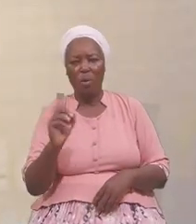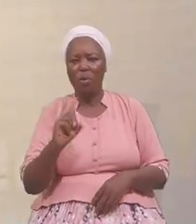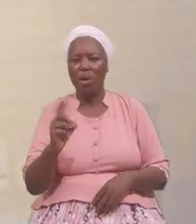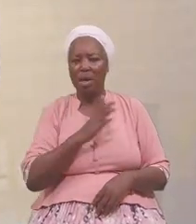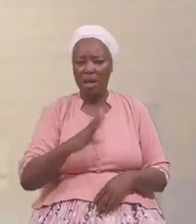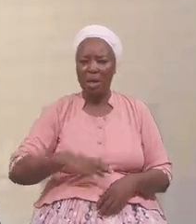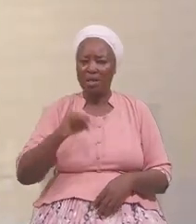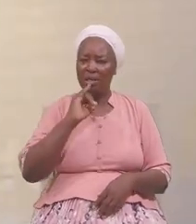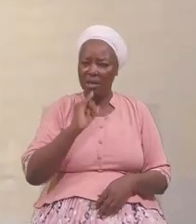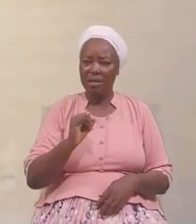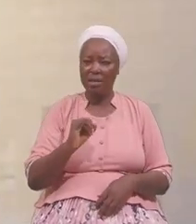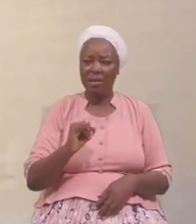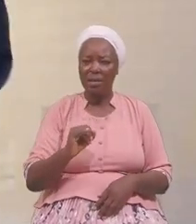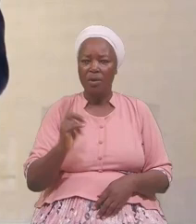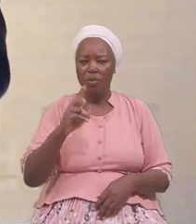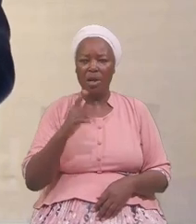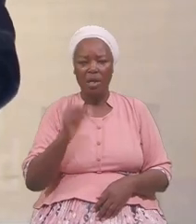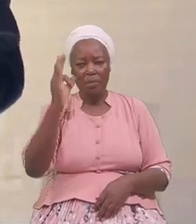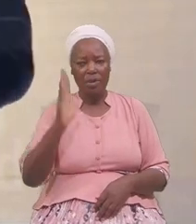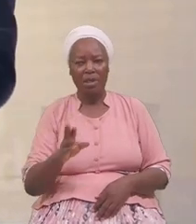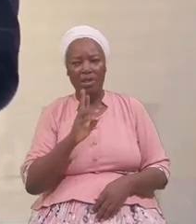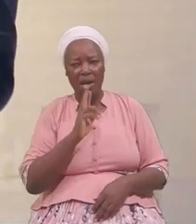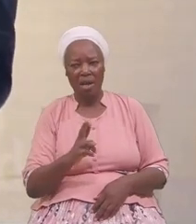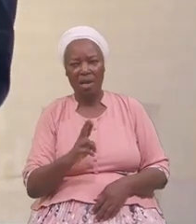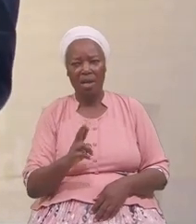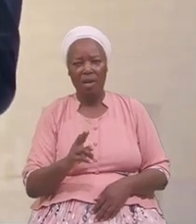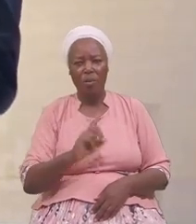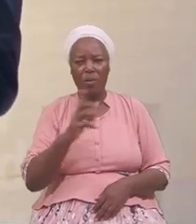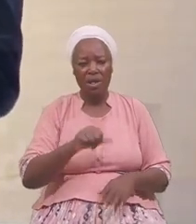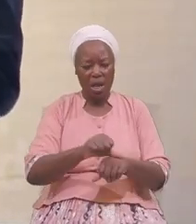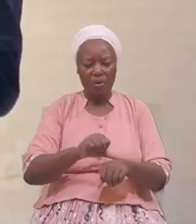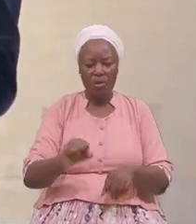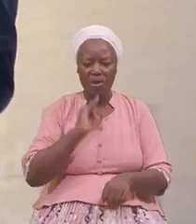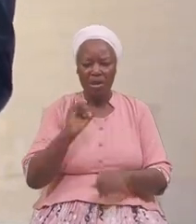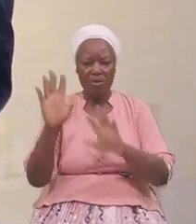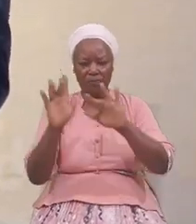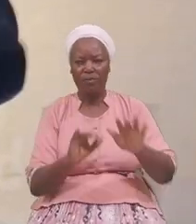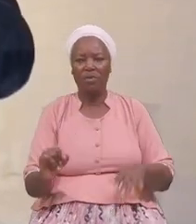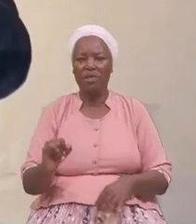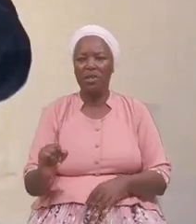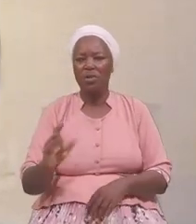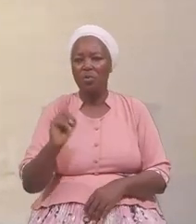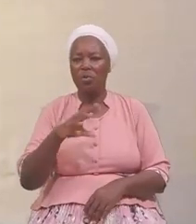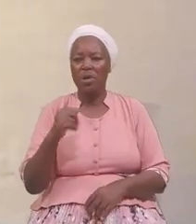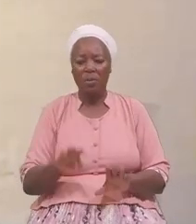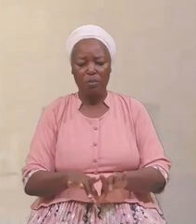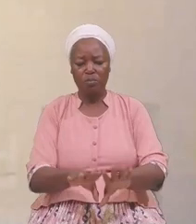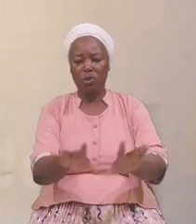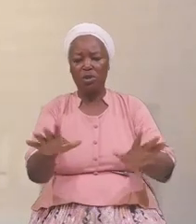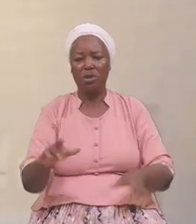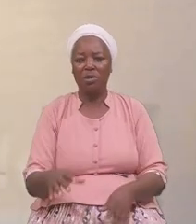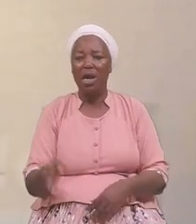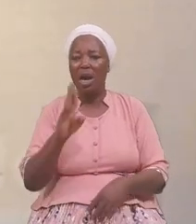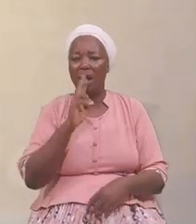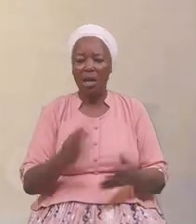is, where the ministers are, where the anointing is flowing, where the multitude